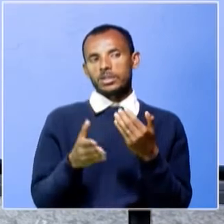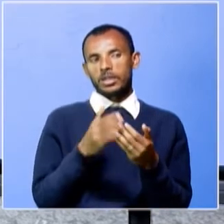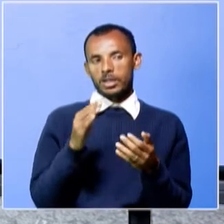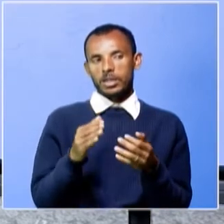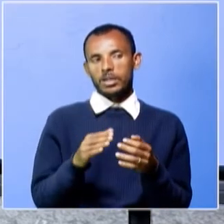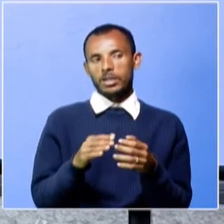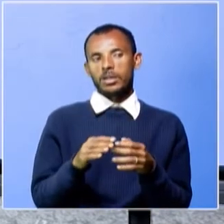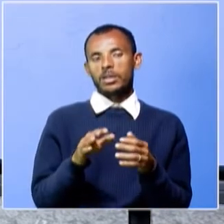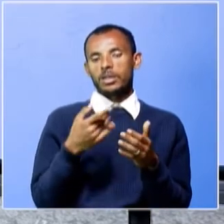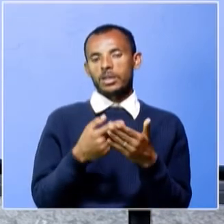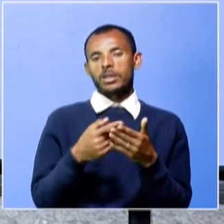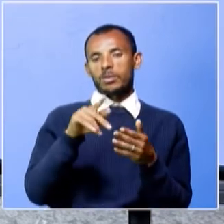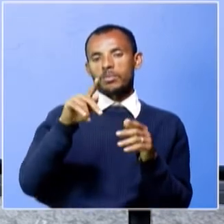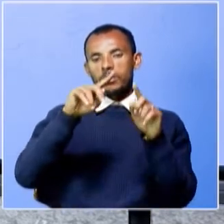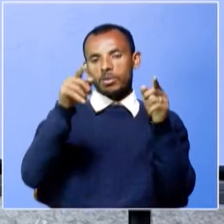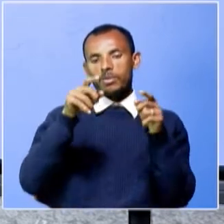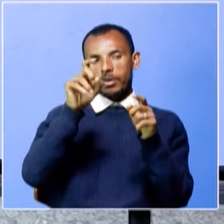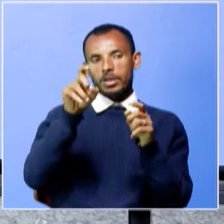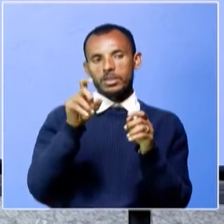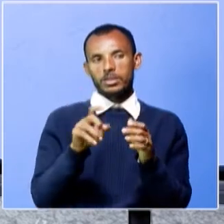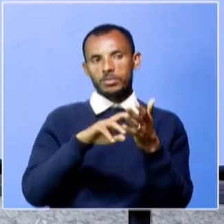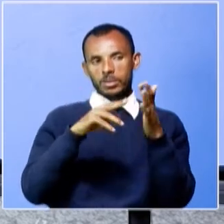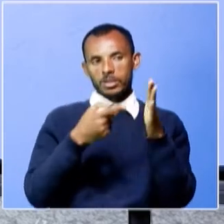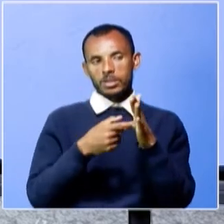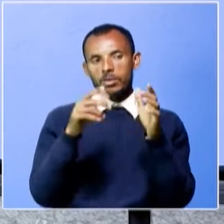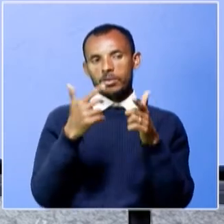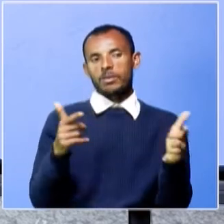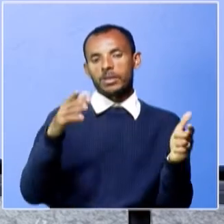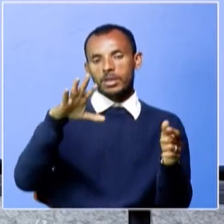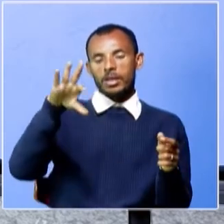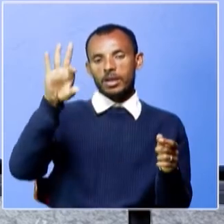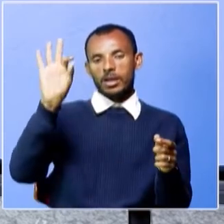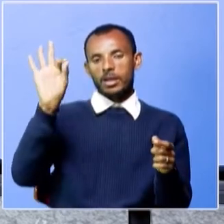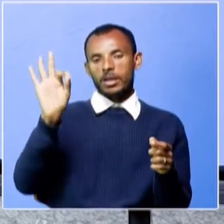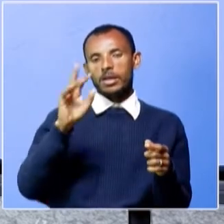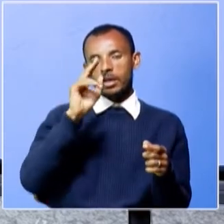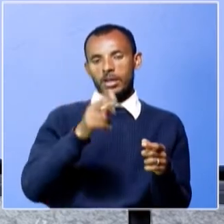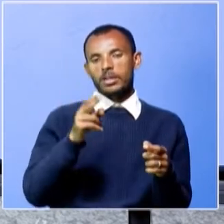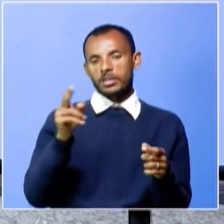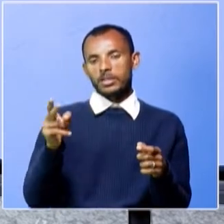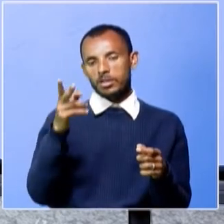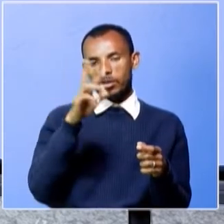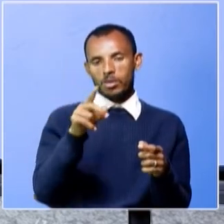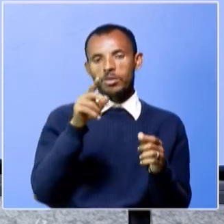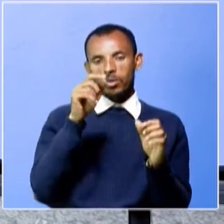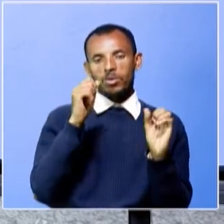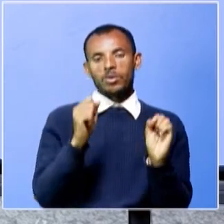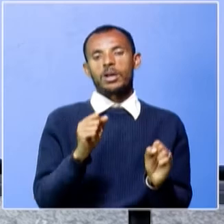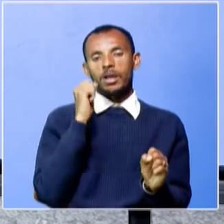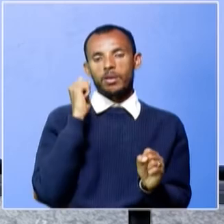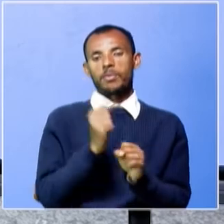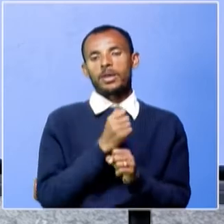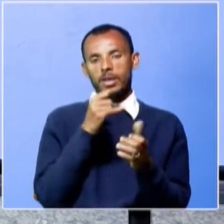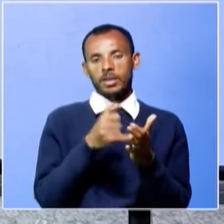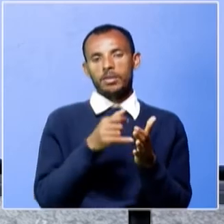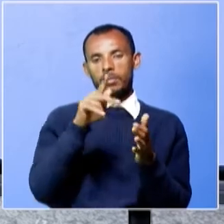x. Here P of x refers to the probability of getting HH, or you can make it P